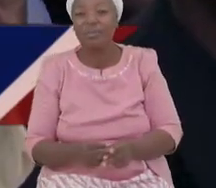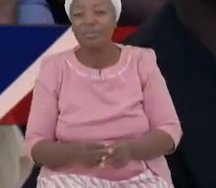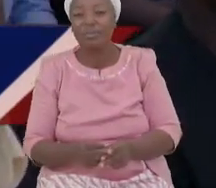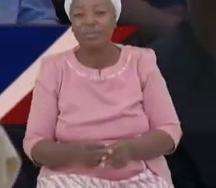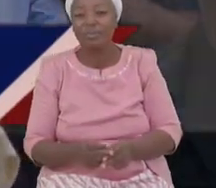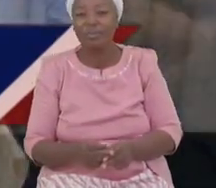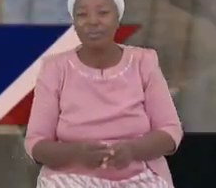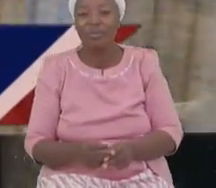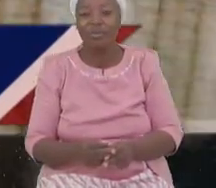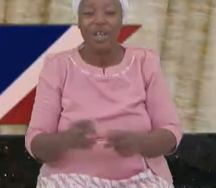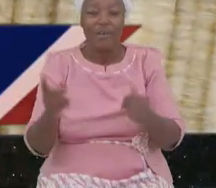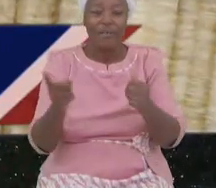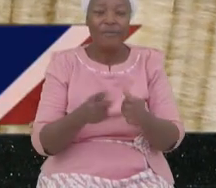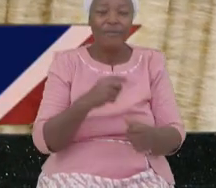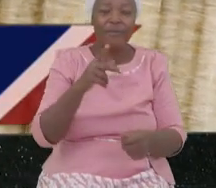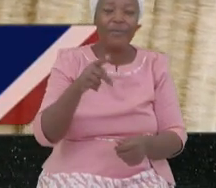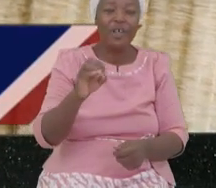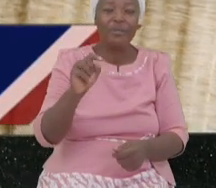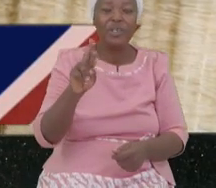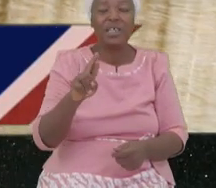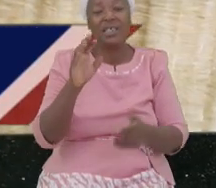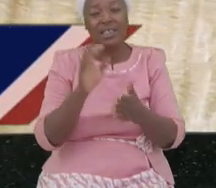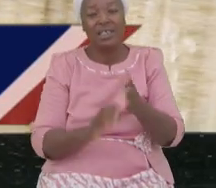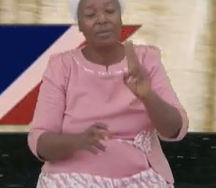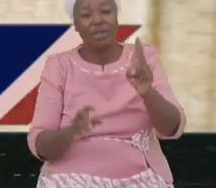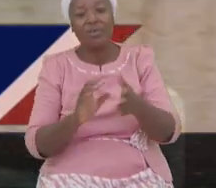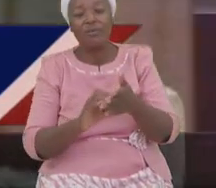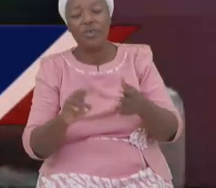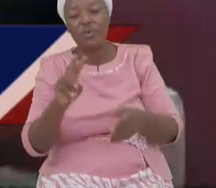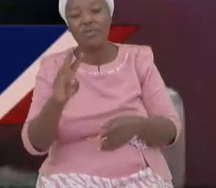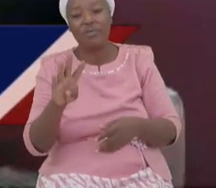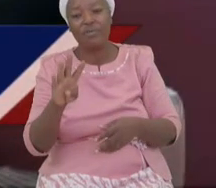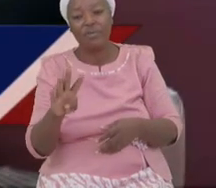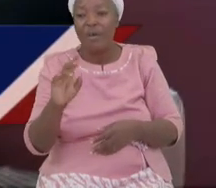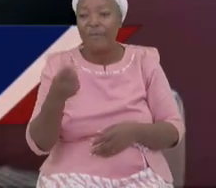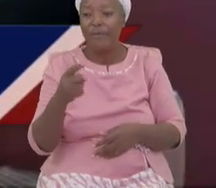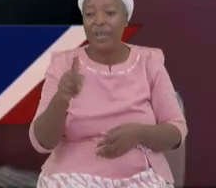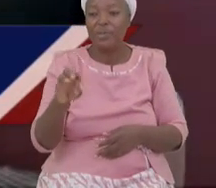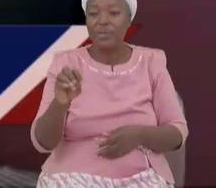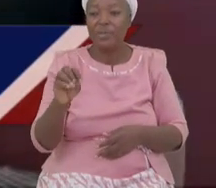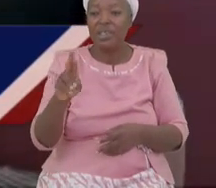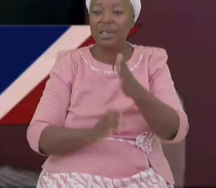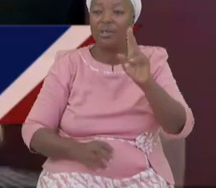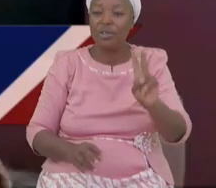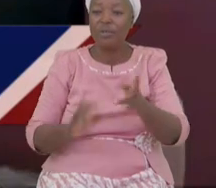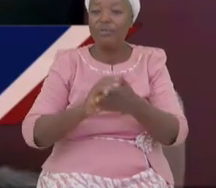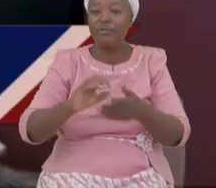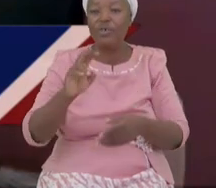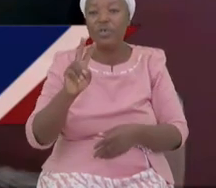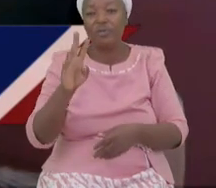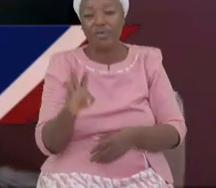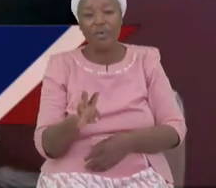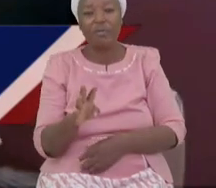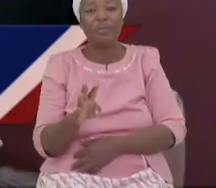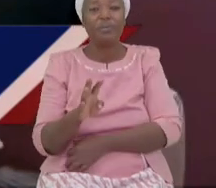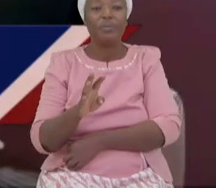1 Peter chapter 2, verse 24. In 1 Peter chapter 2, reading from verse